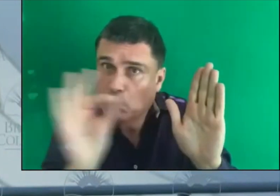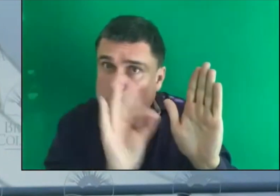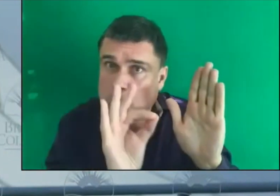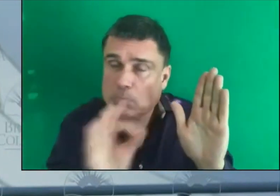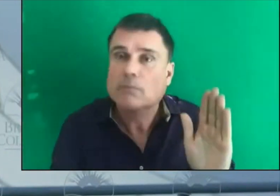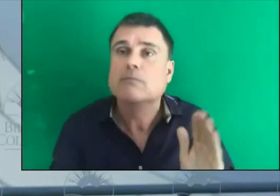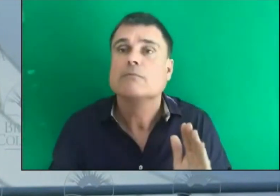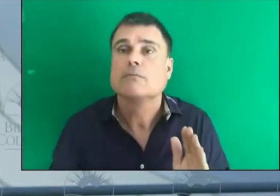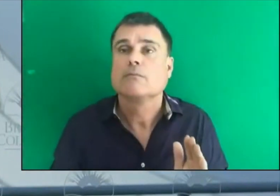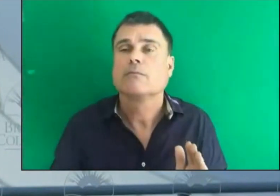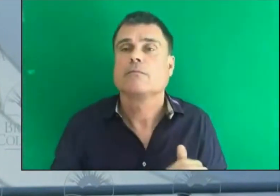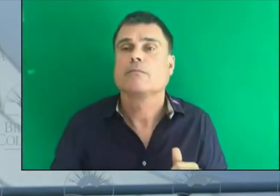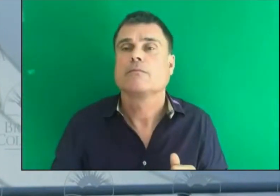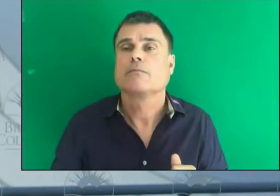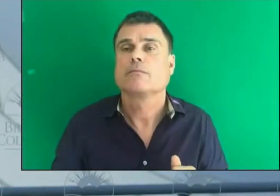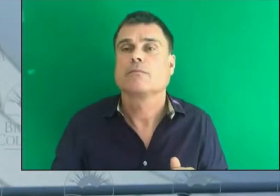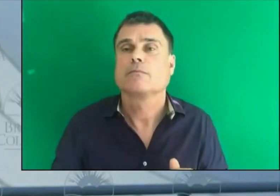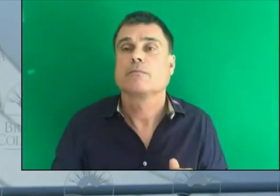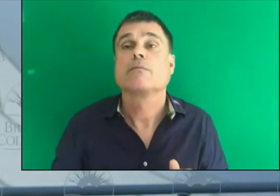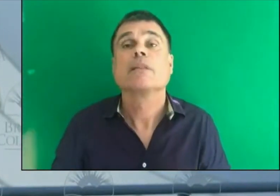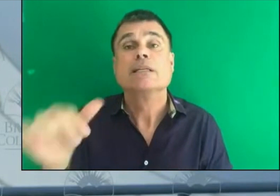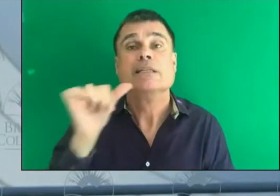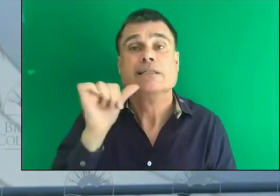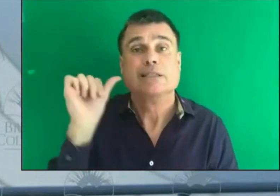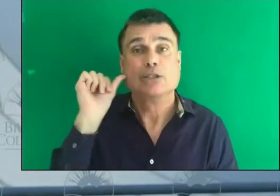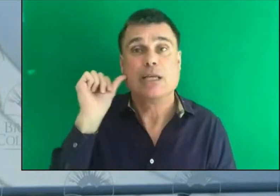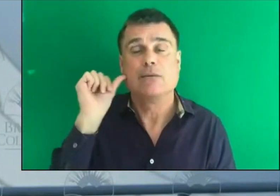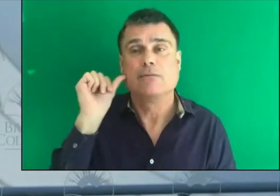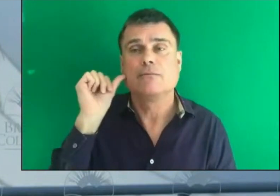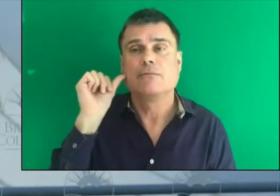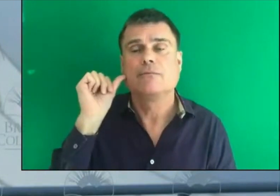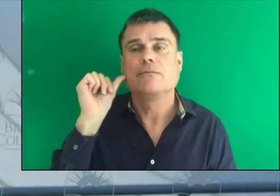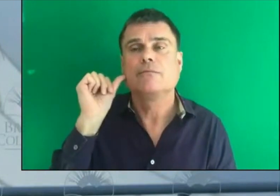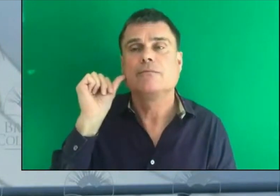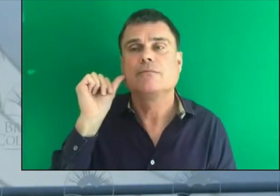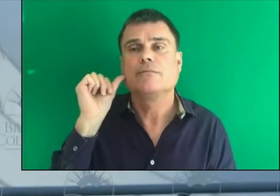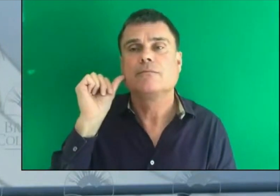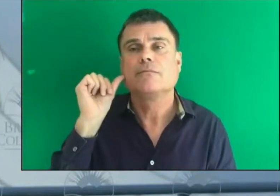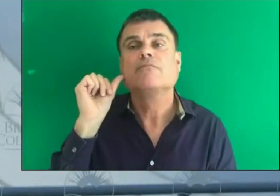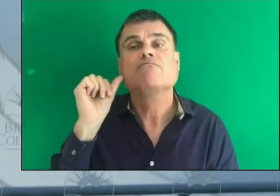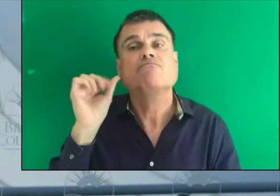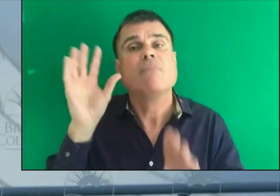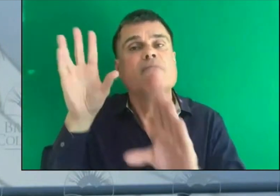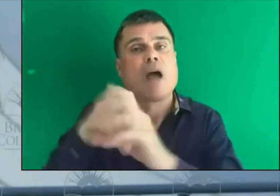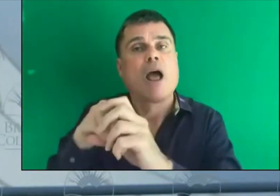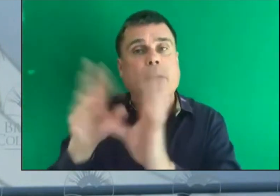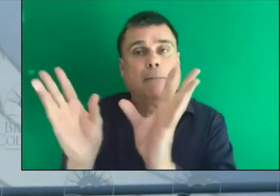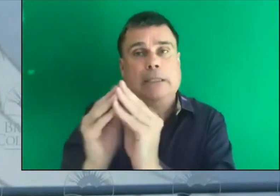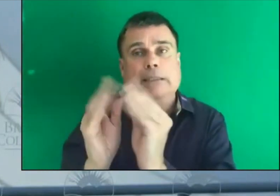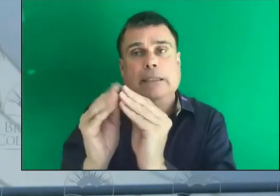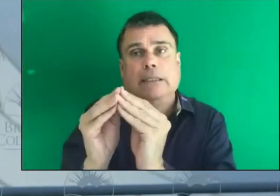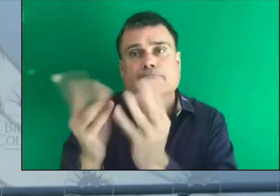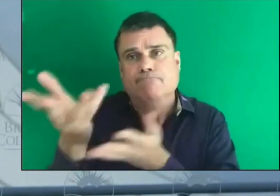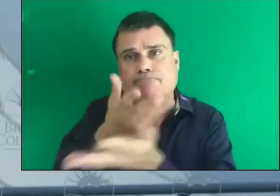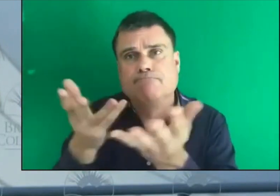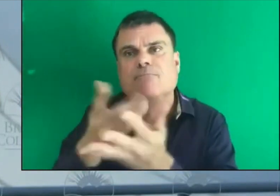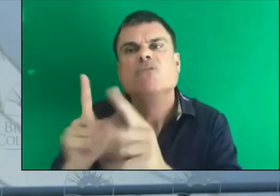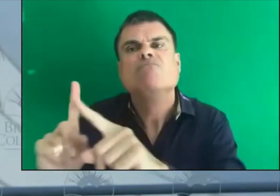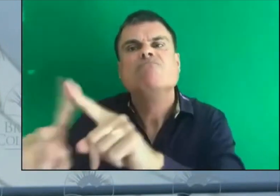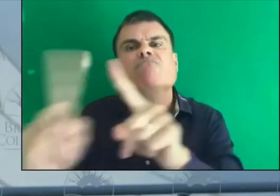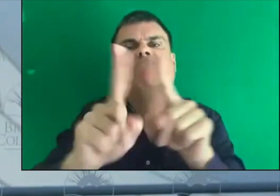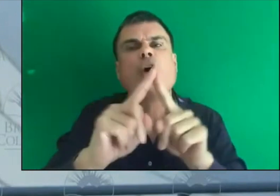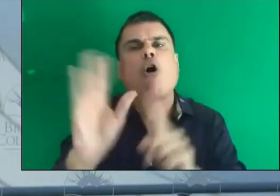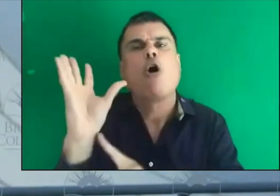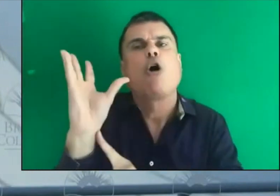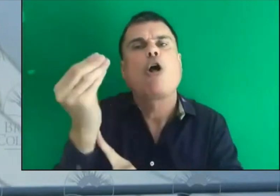so important that our hospitals and our surgeries continue to work at full capacity, that we continue to ensure that our